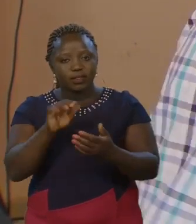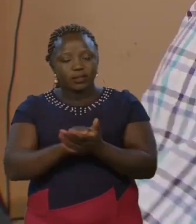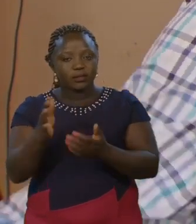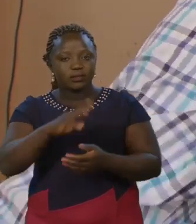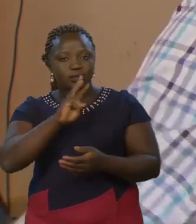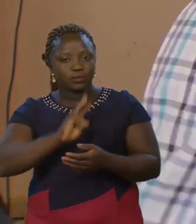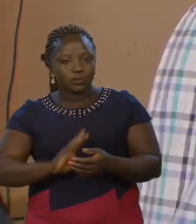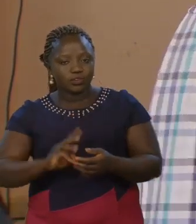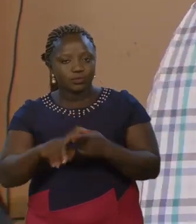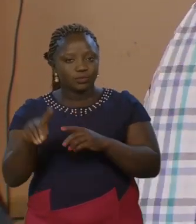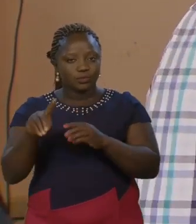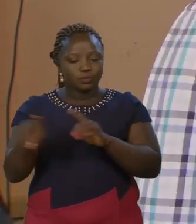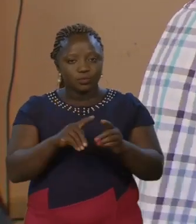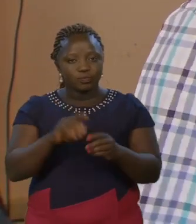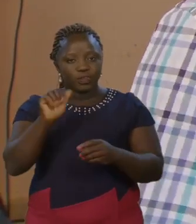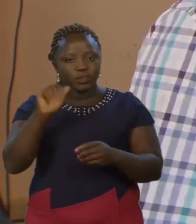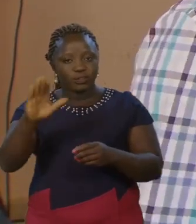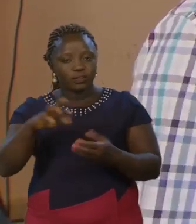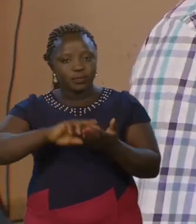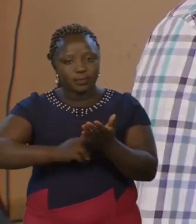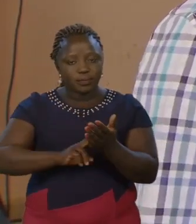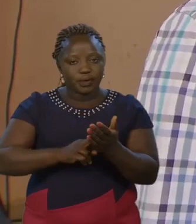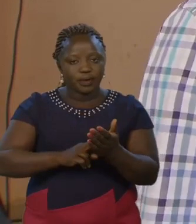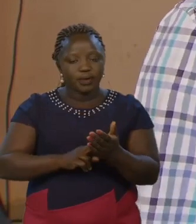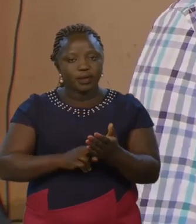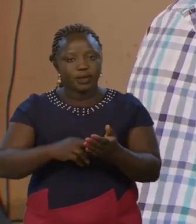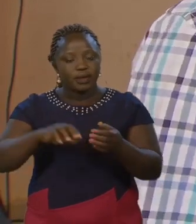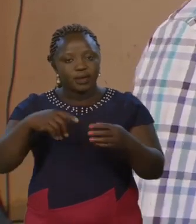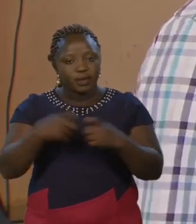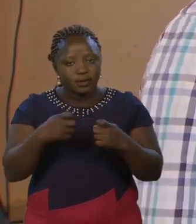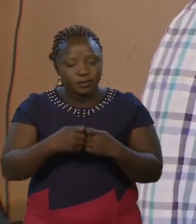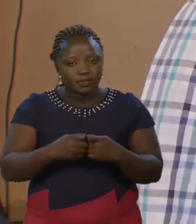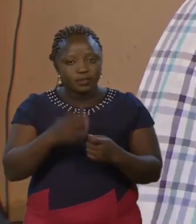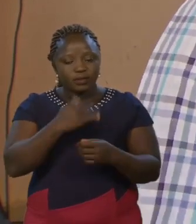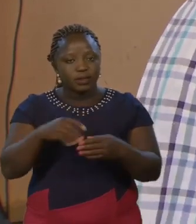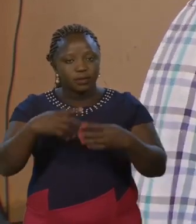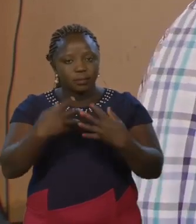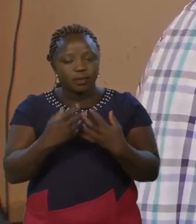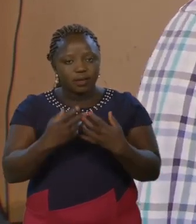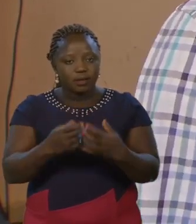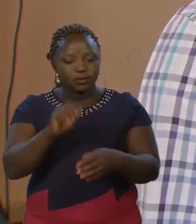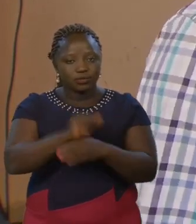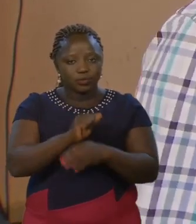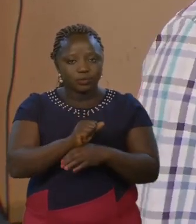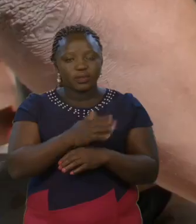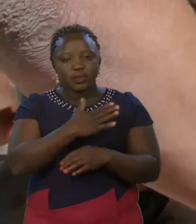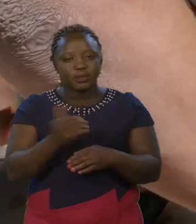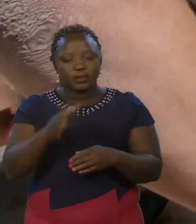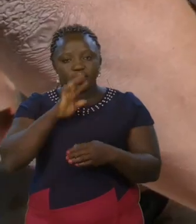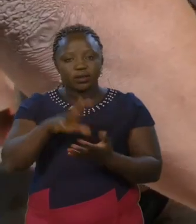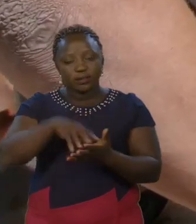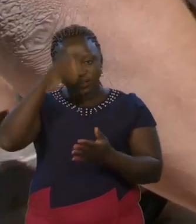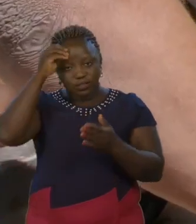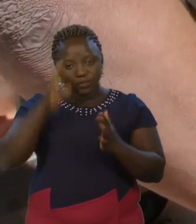upholstery, AC repairs, electricians, and mechanic jobs. So which actually